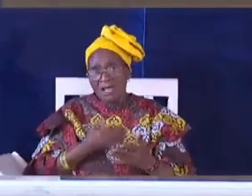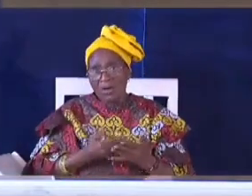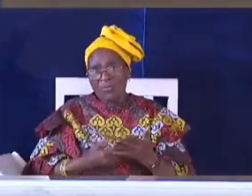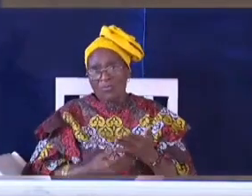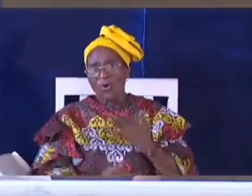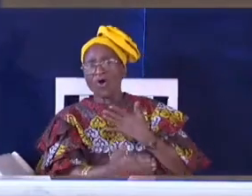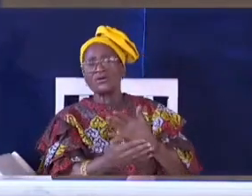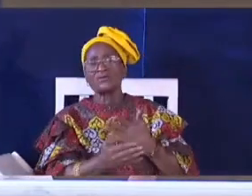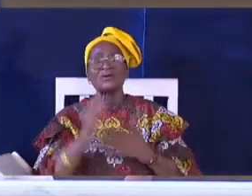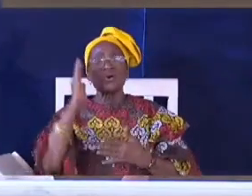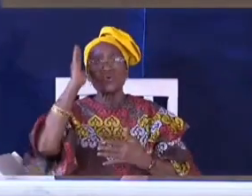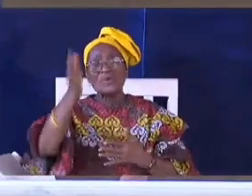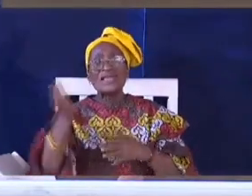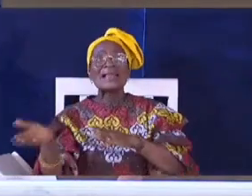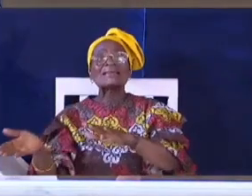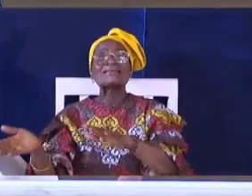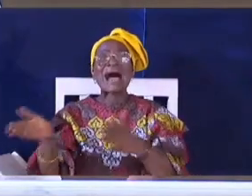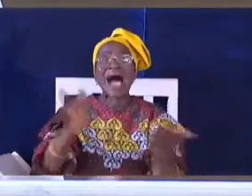will die